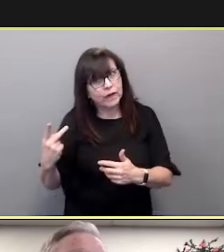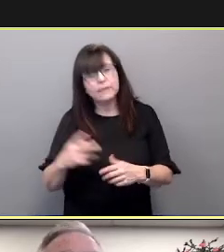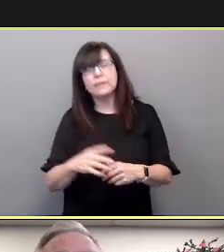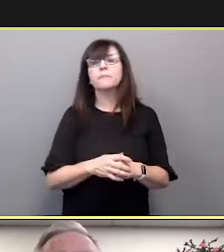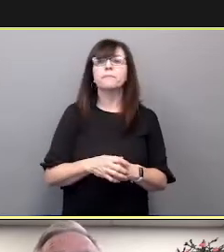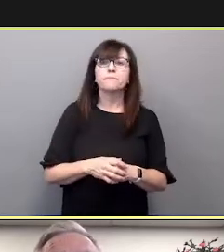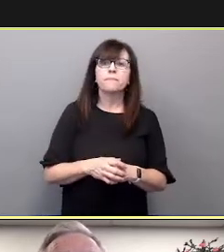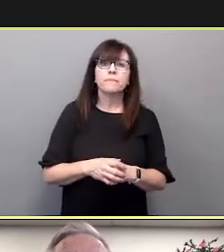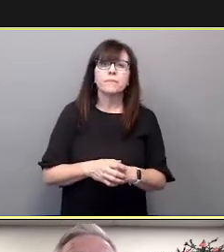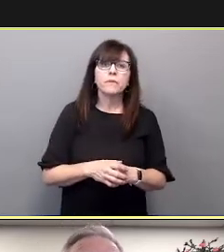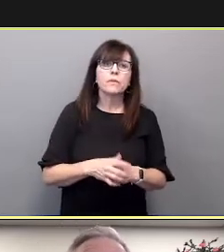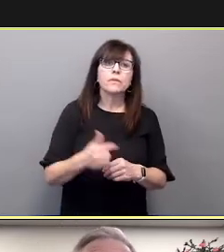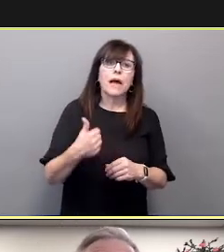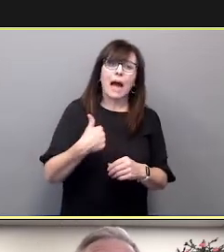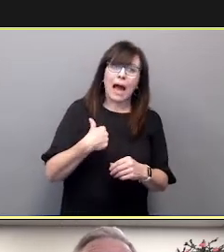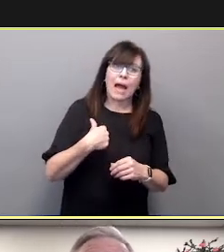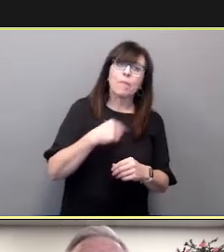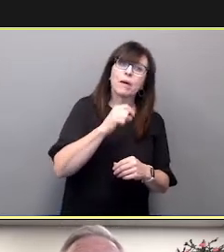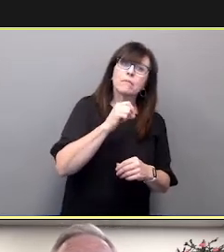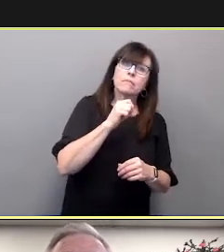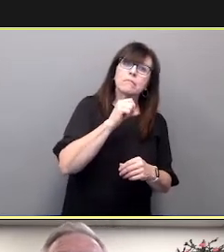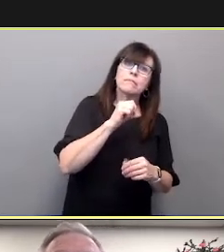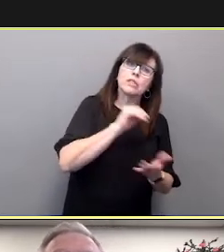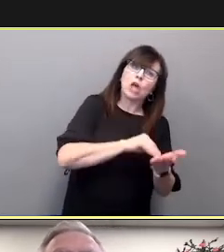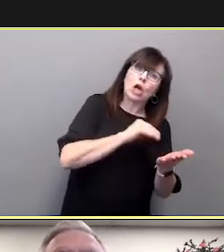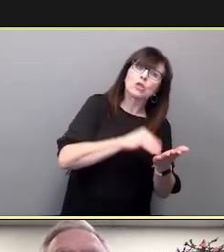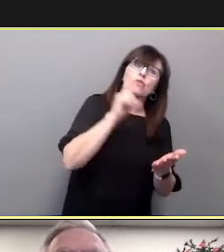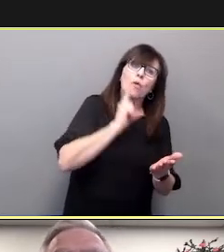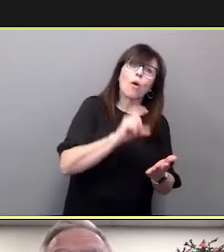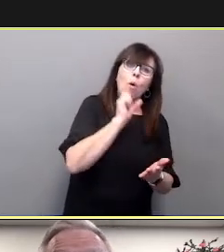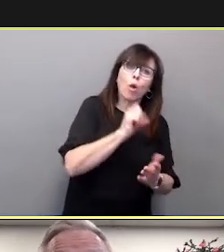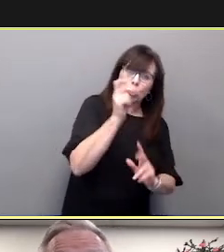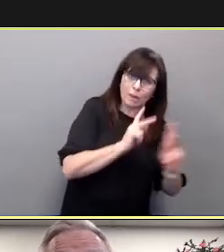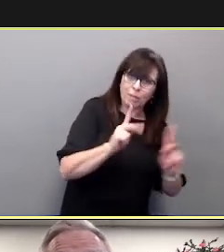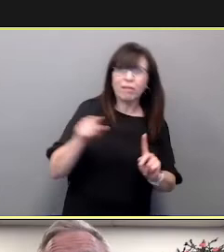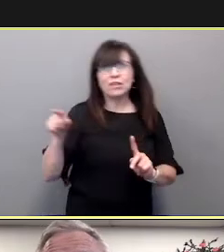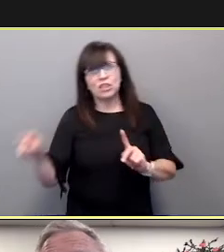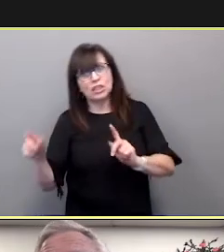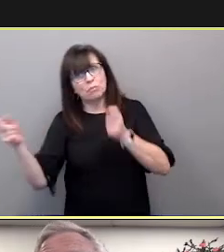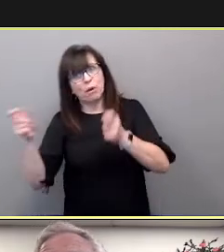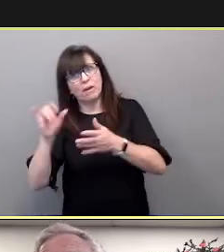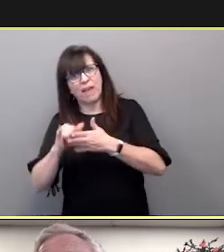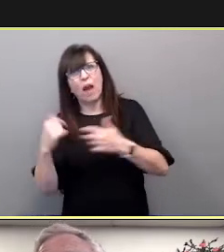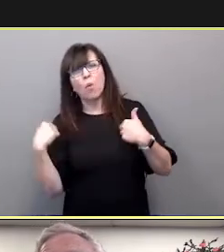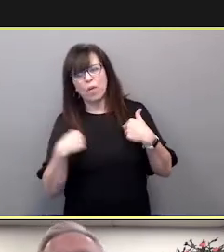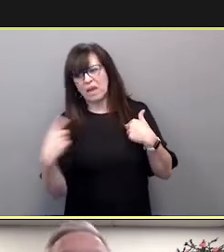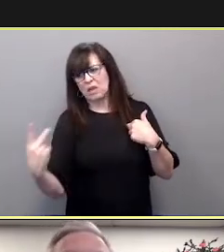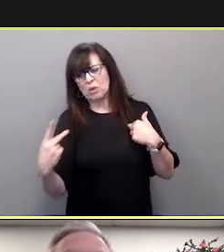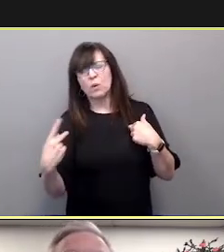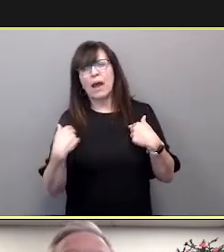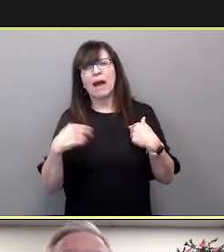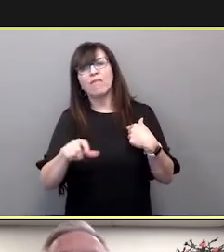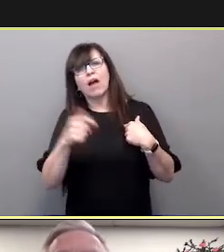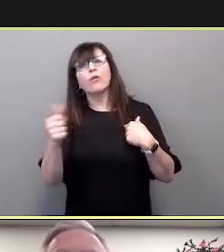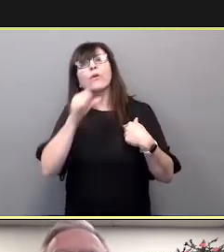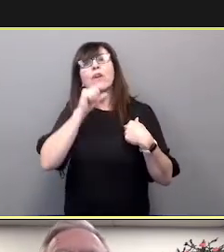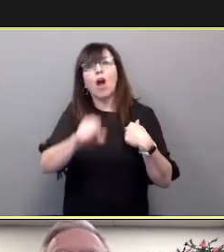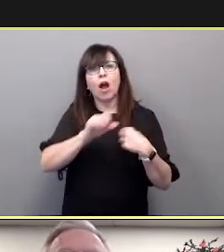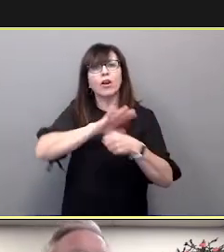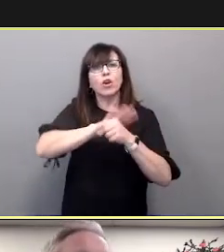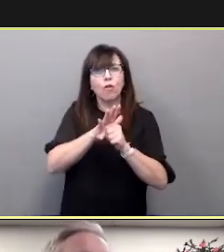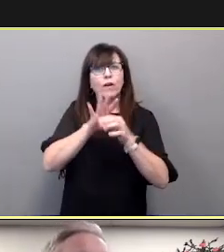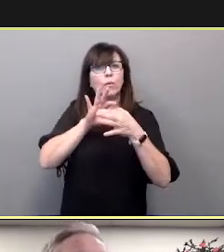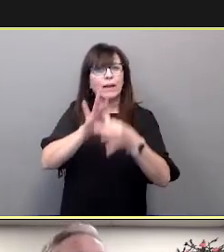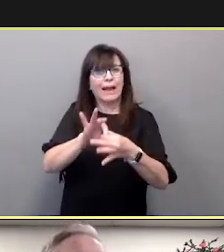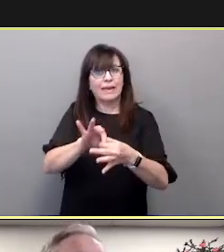with me being a geriatrician and her being in charge of aging, we have lots of other non-COVID related pursuits, and we were on a phone call